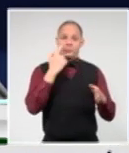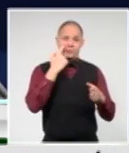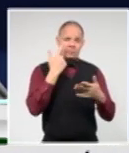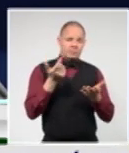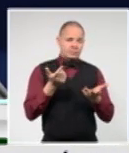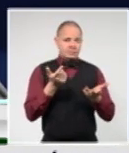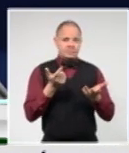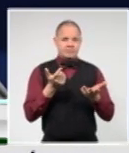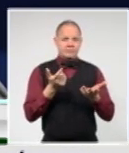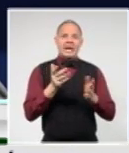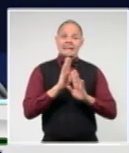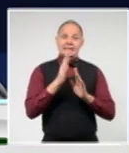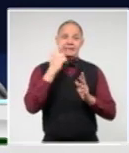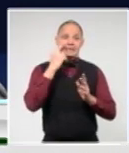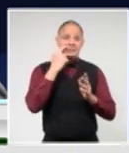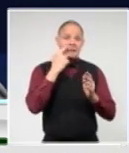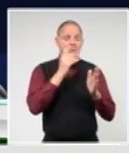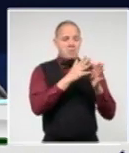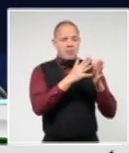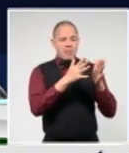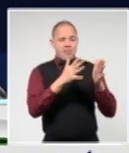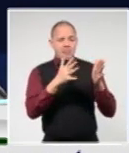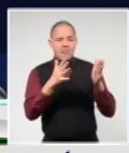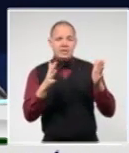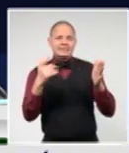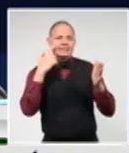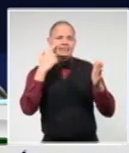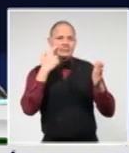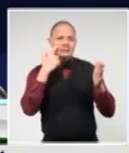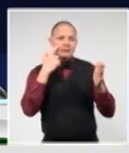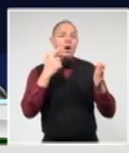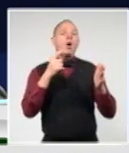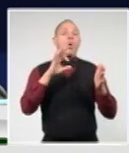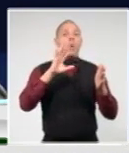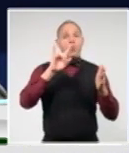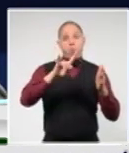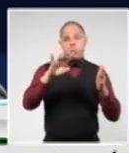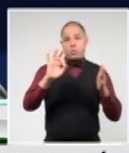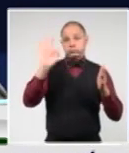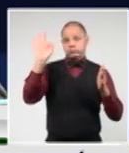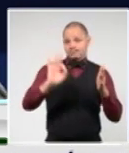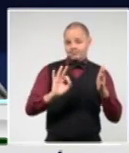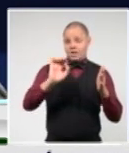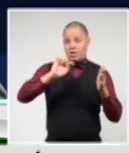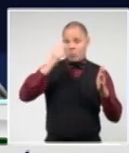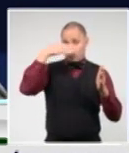had contact with someone who had previously tested positive for the virus.